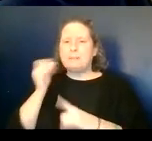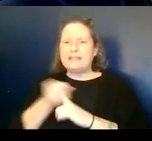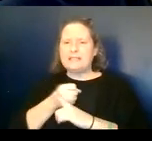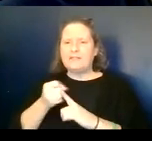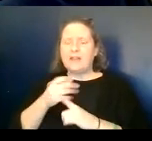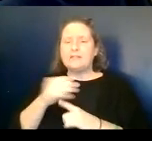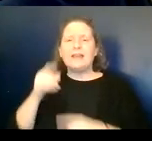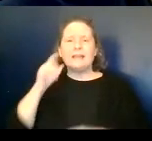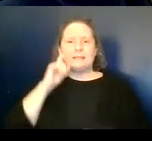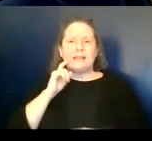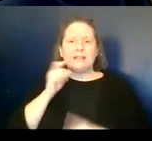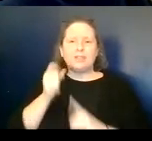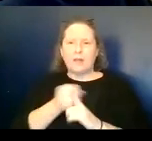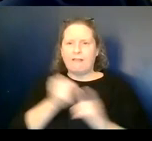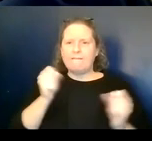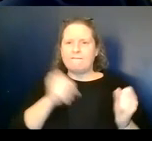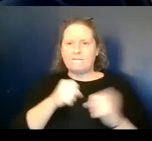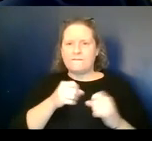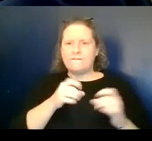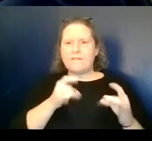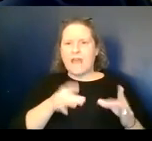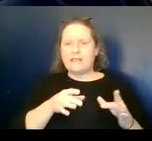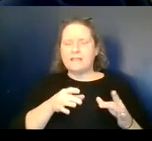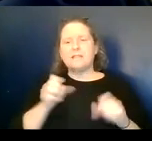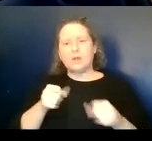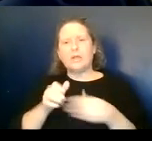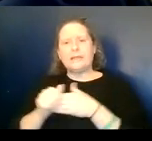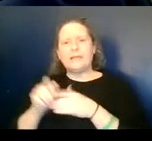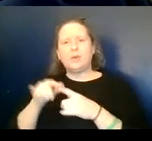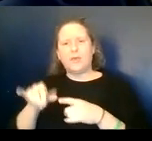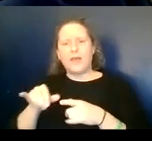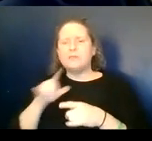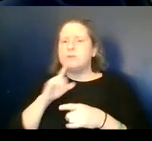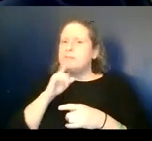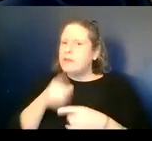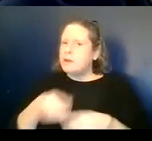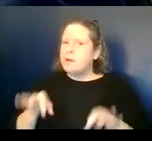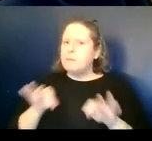Therefore, it is very important to establish your boundaries in